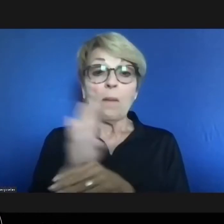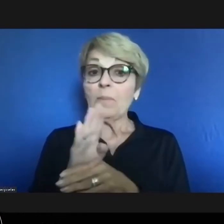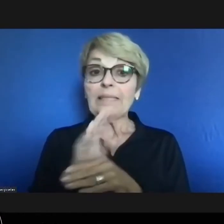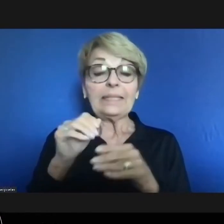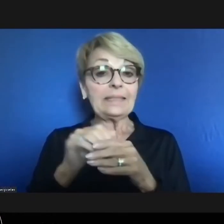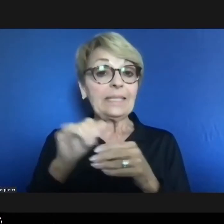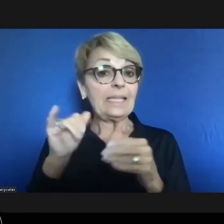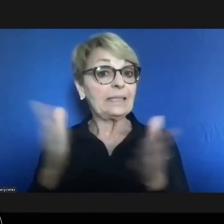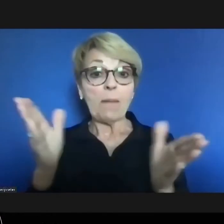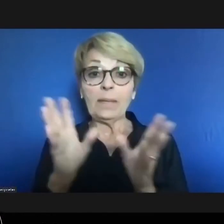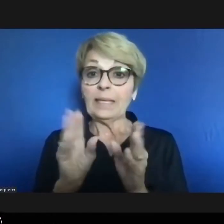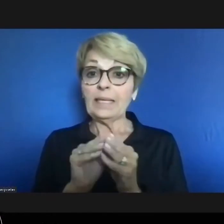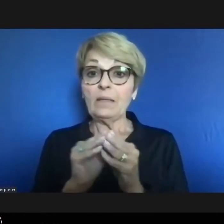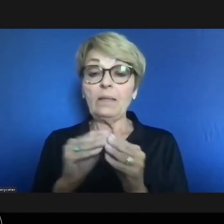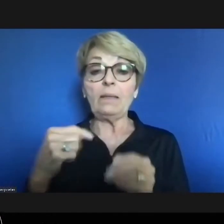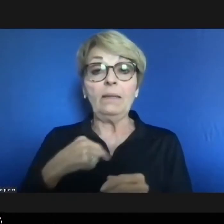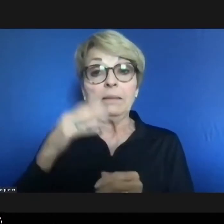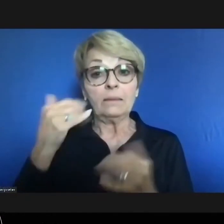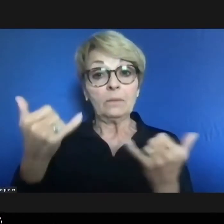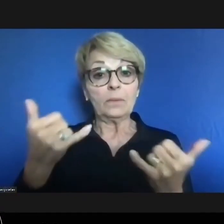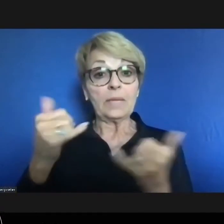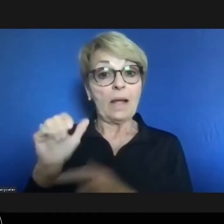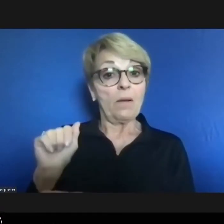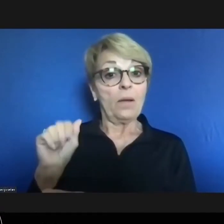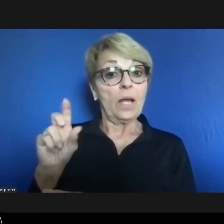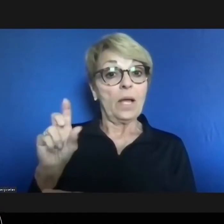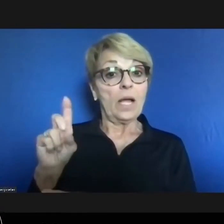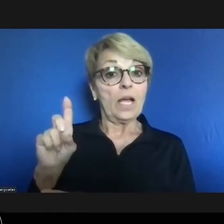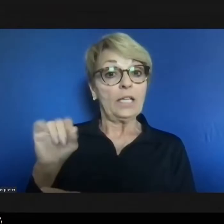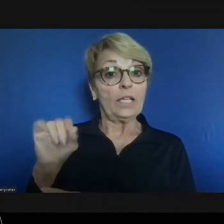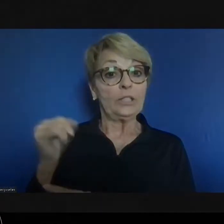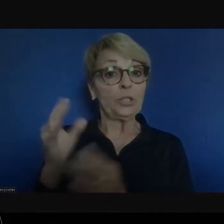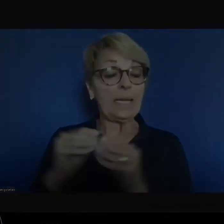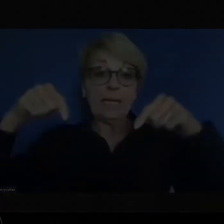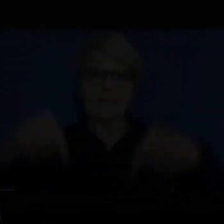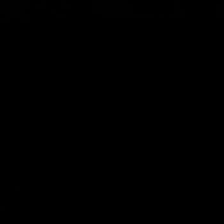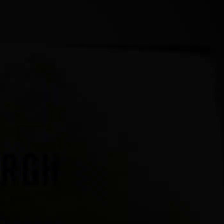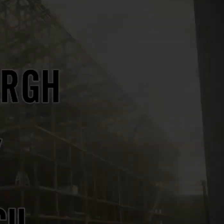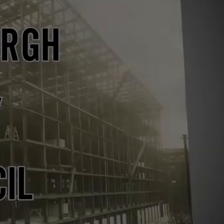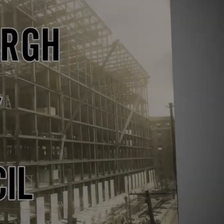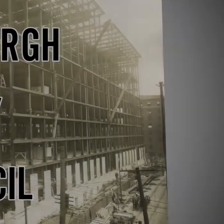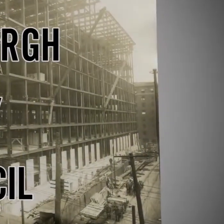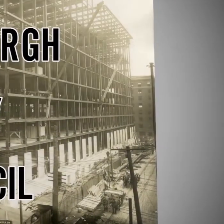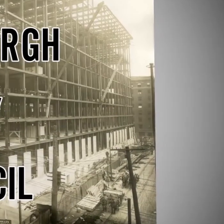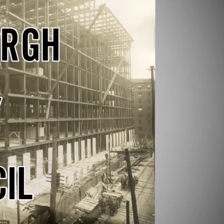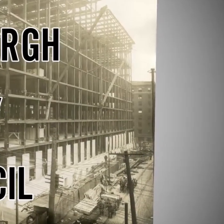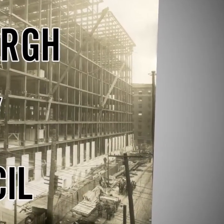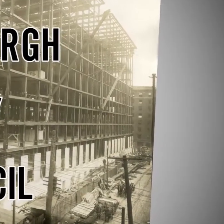hearing, I will now adjourn this meeting. This meeting is adjourned. Thank you, everyone.